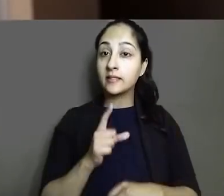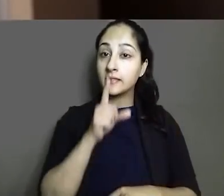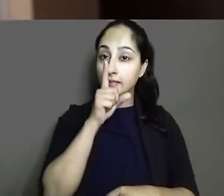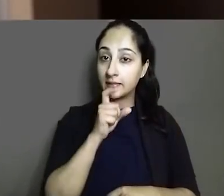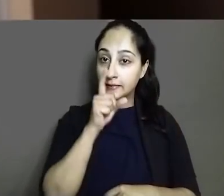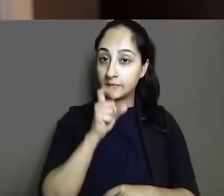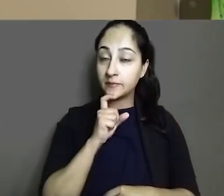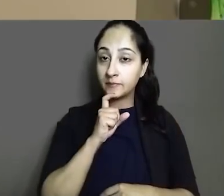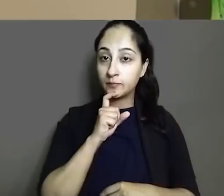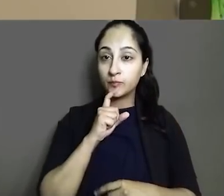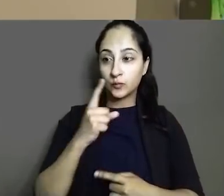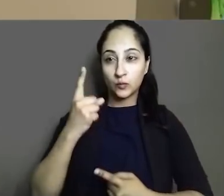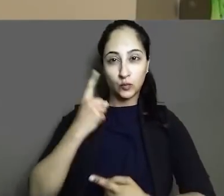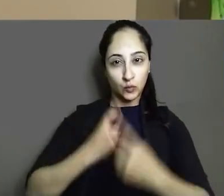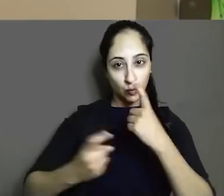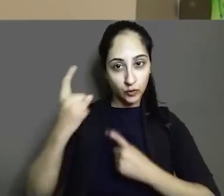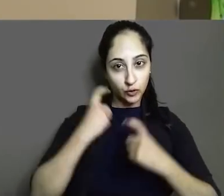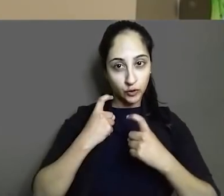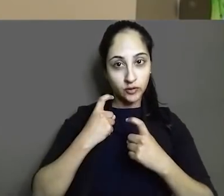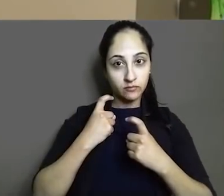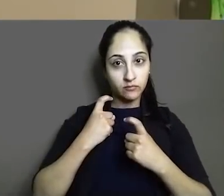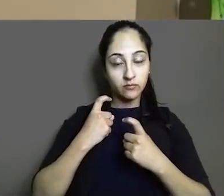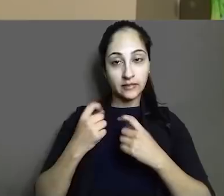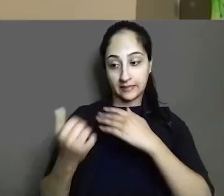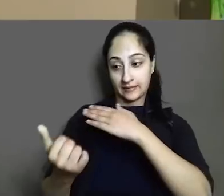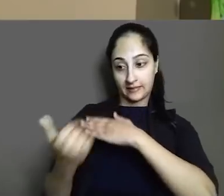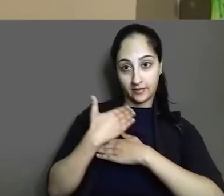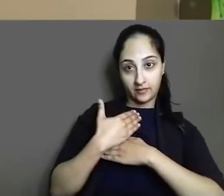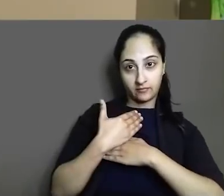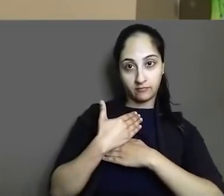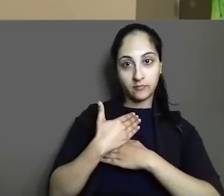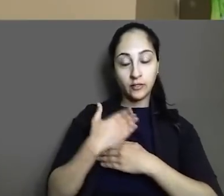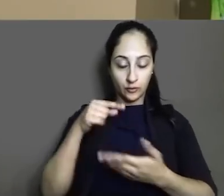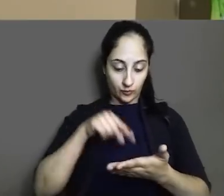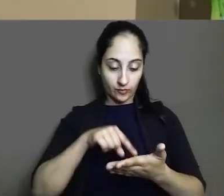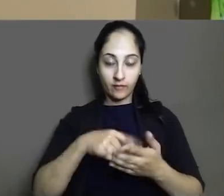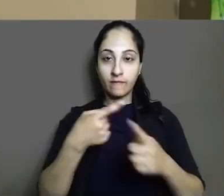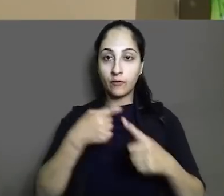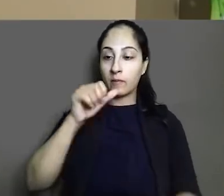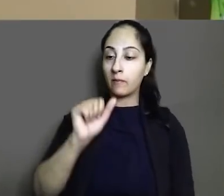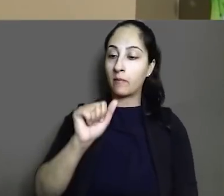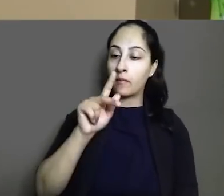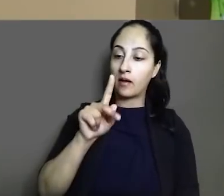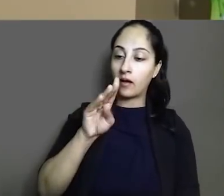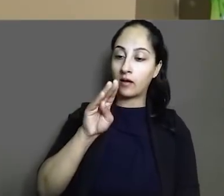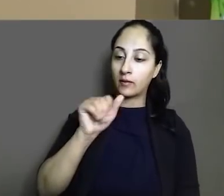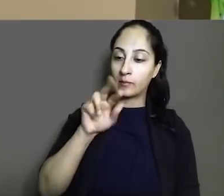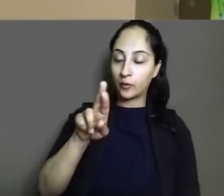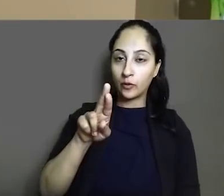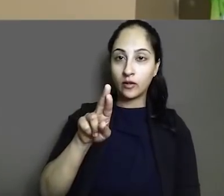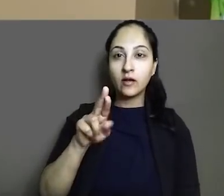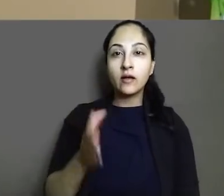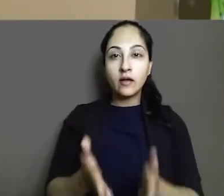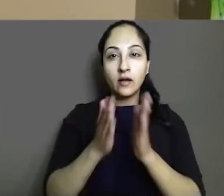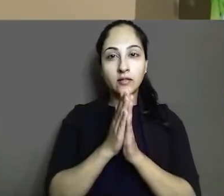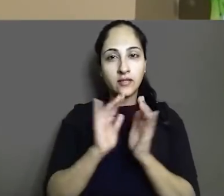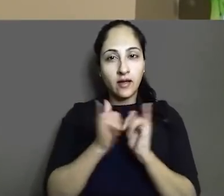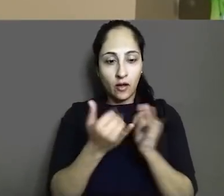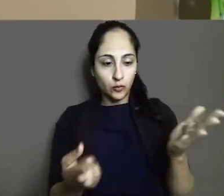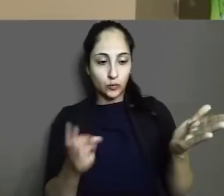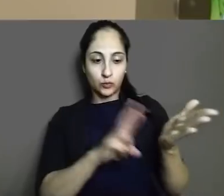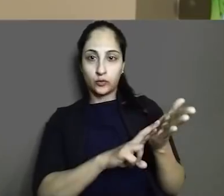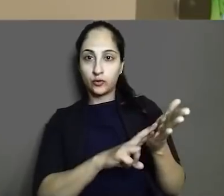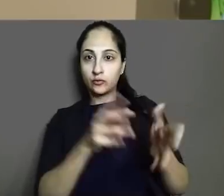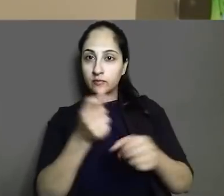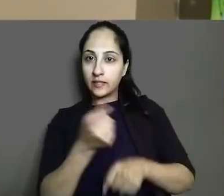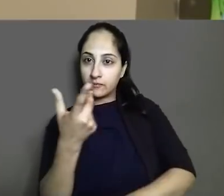this one? Thanks so much. So I can certainly appreciate that that is the top question on everyone's mind is,